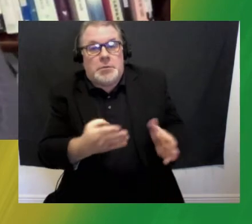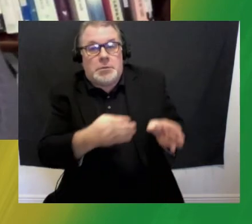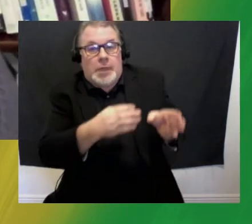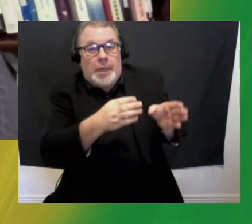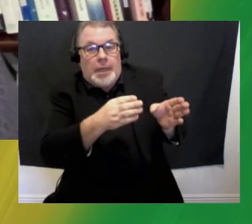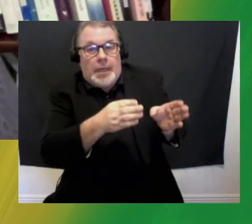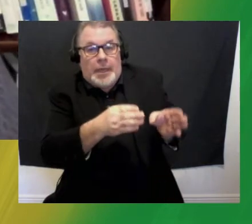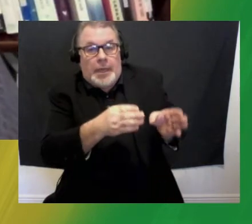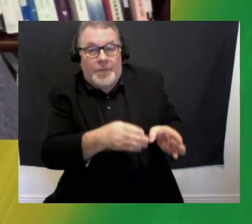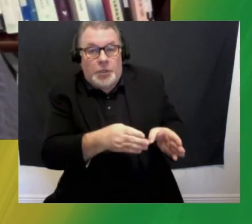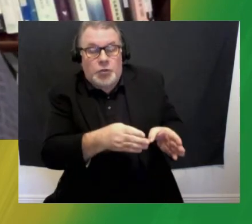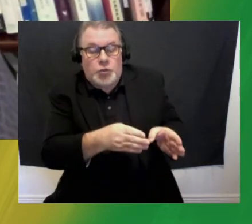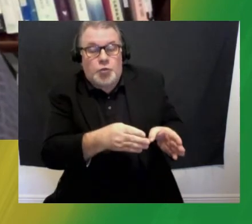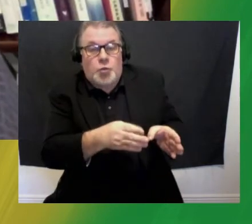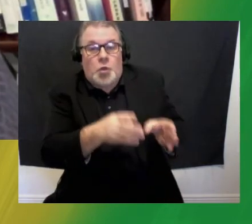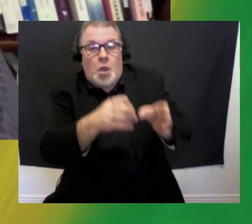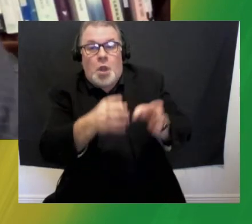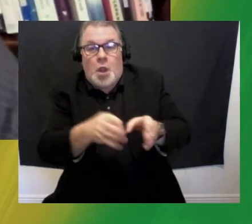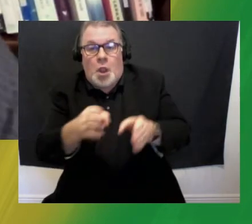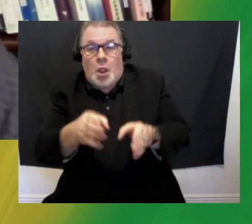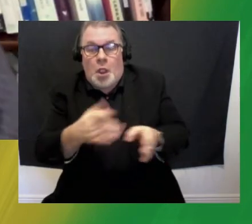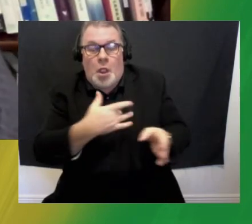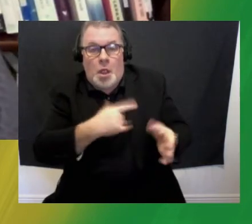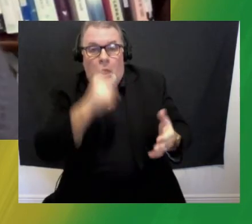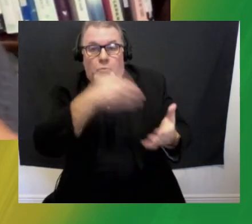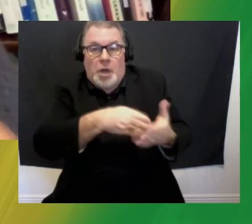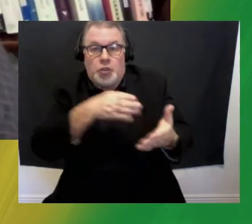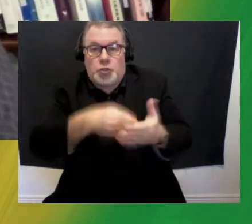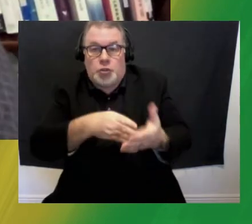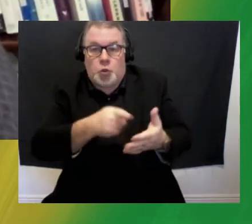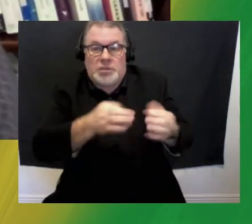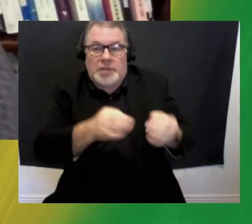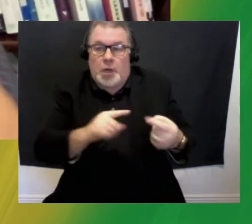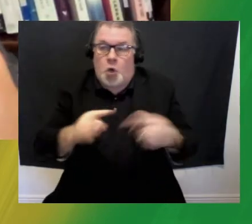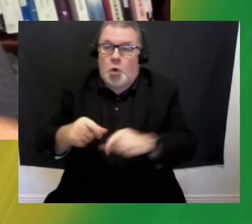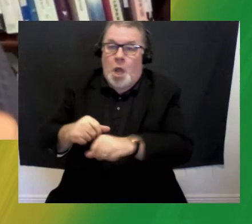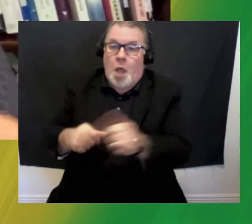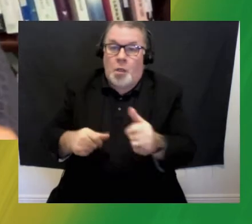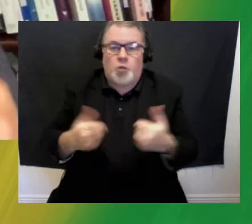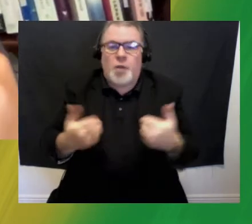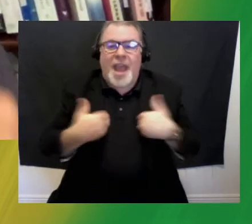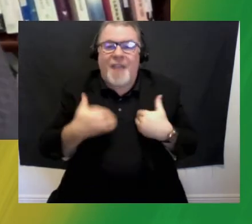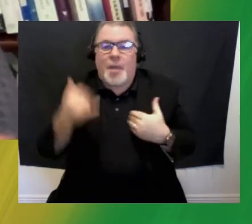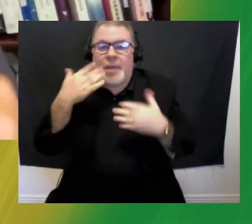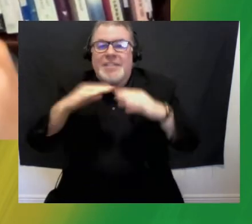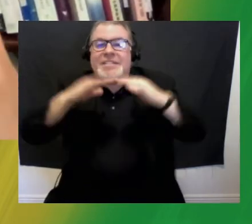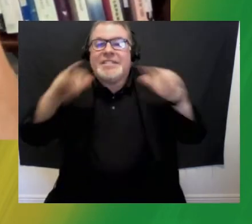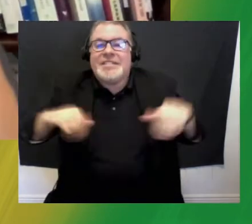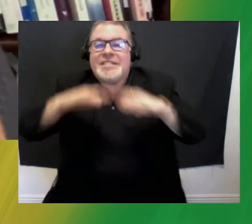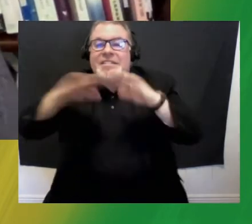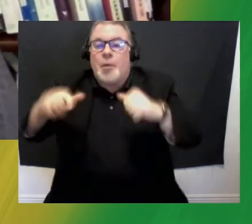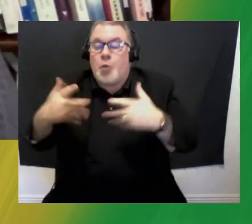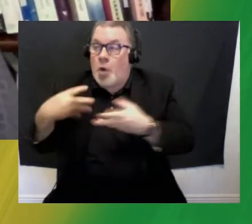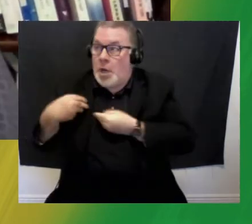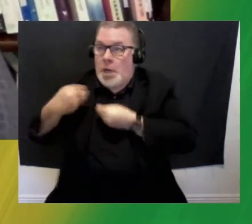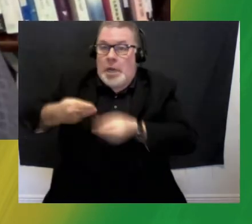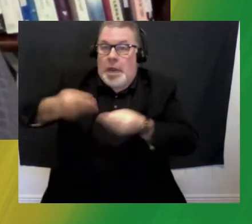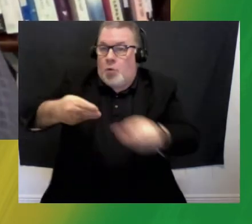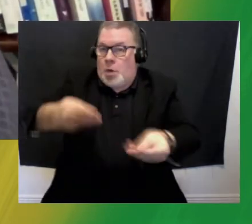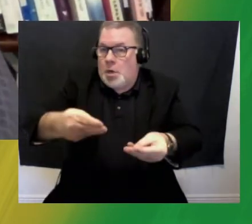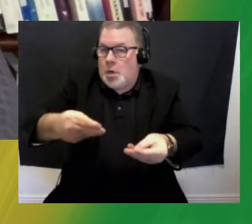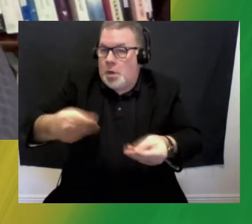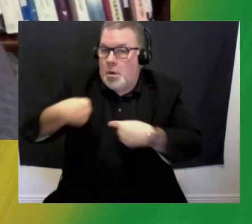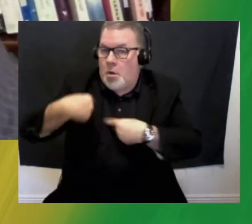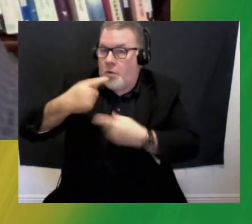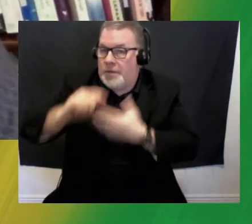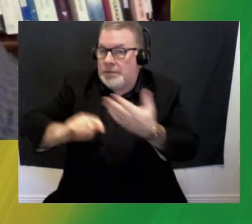individual prejudiced people who decide to hurt other people. You get that because of the systems that you've inherited over time.